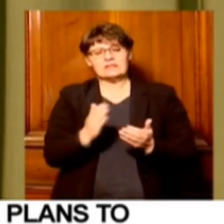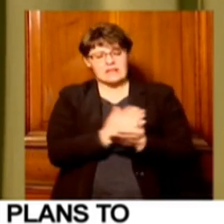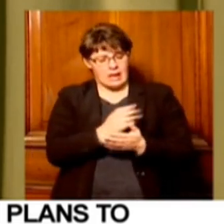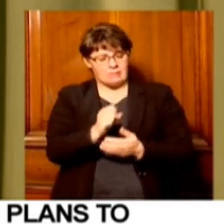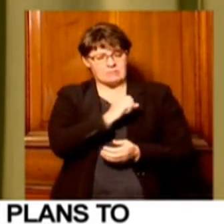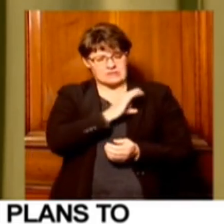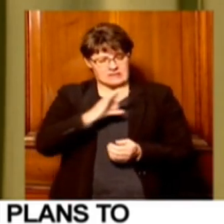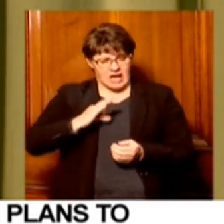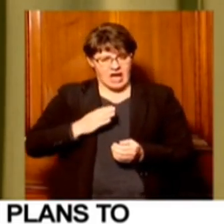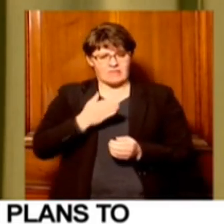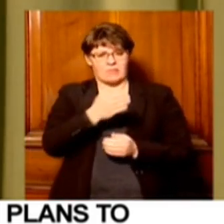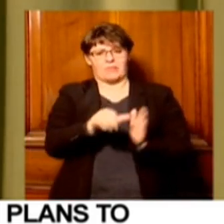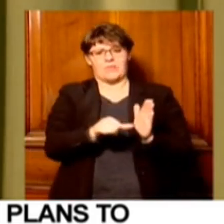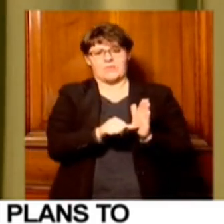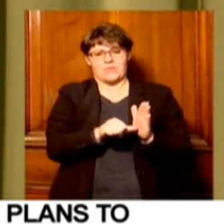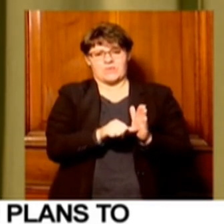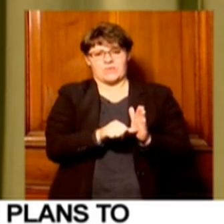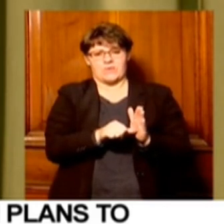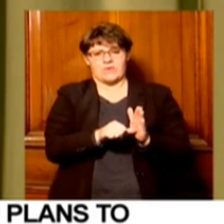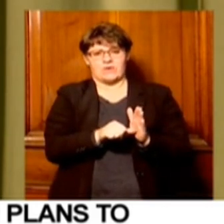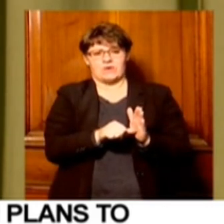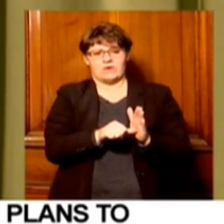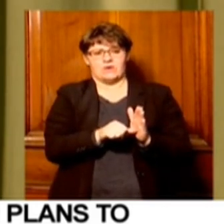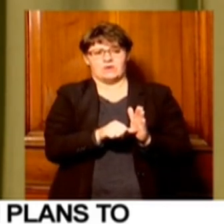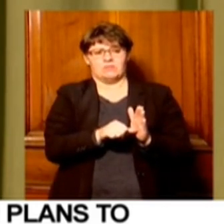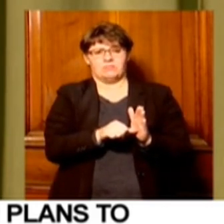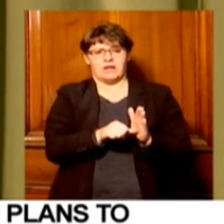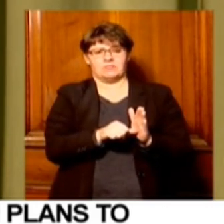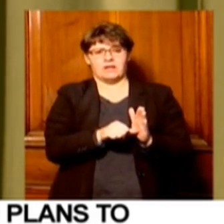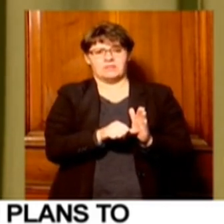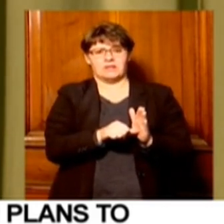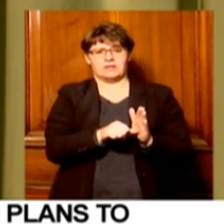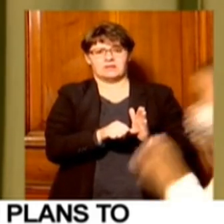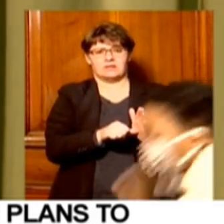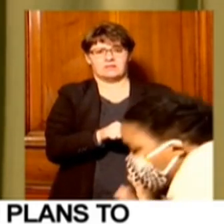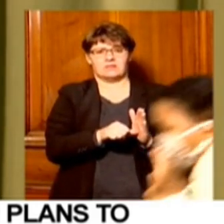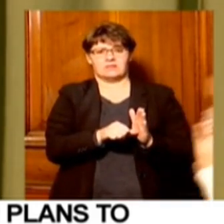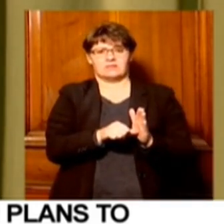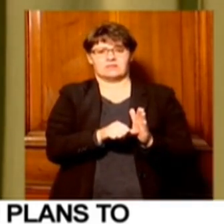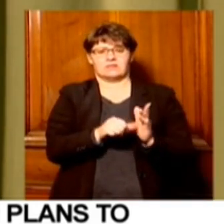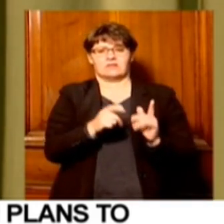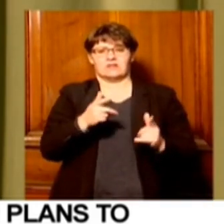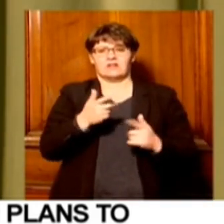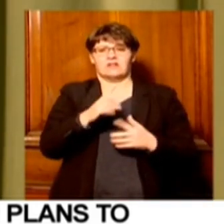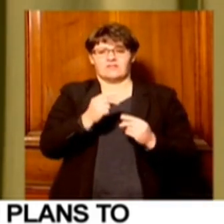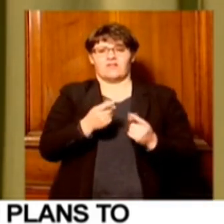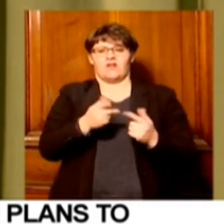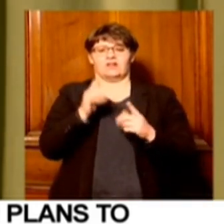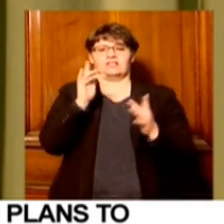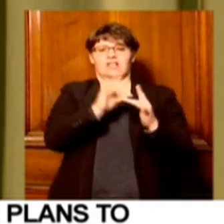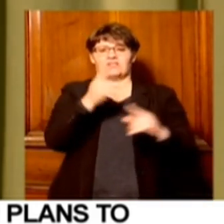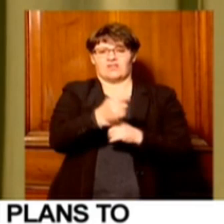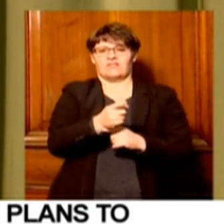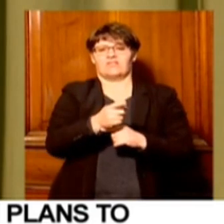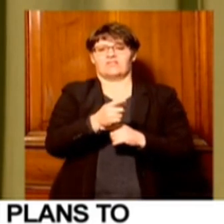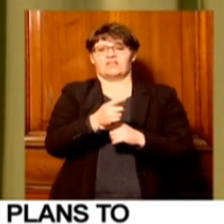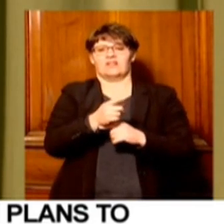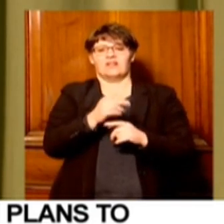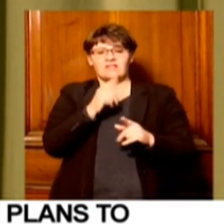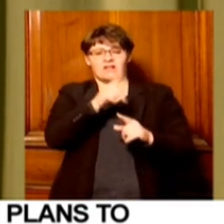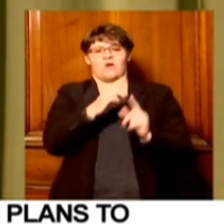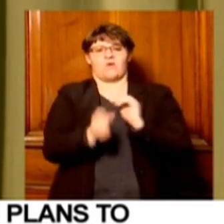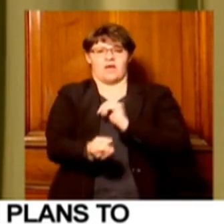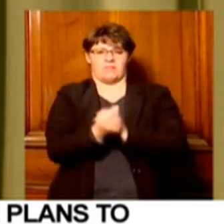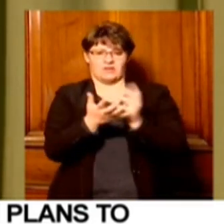staff, particularly at smaller DLTCs, if they are positive, then it's a catastrophe for that DLTC